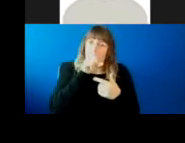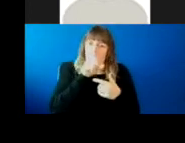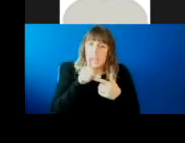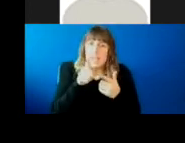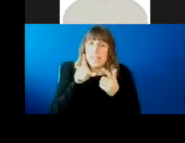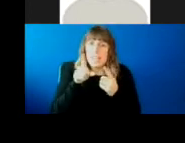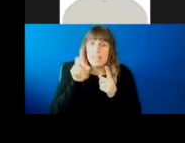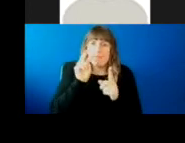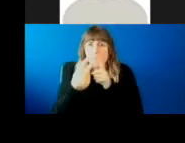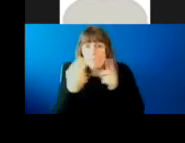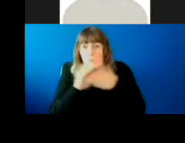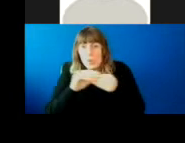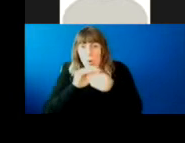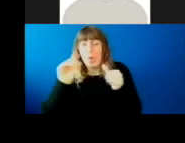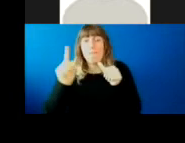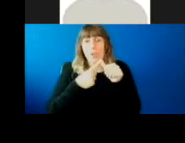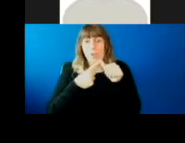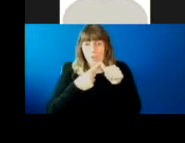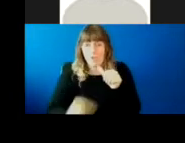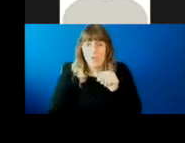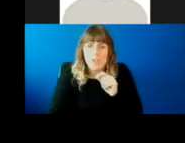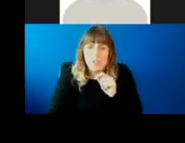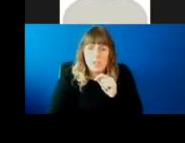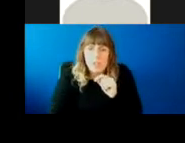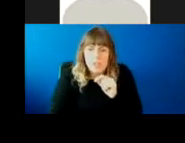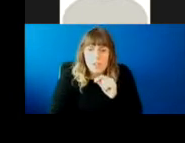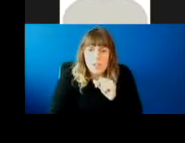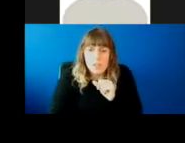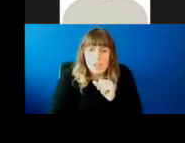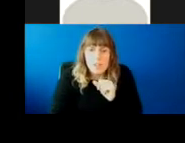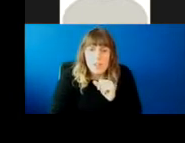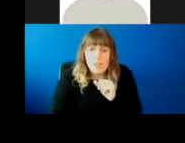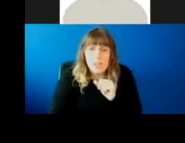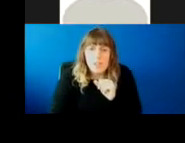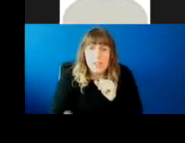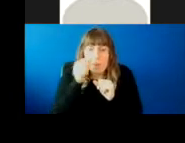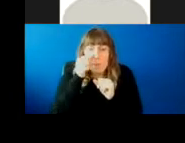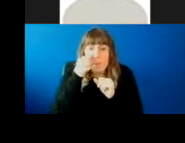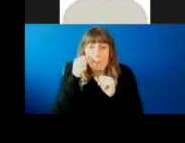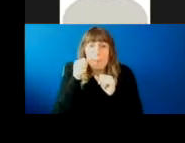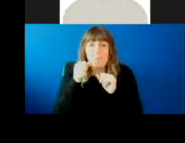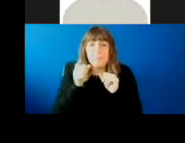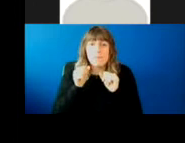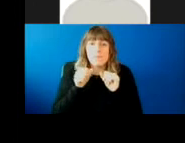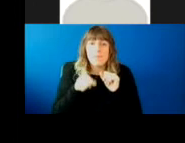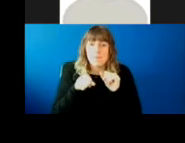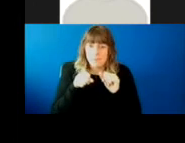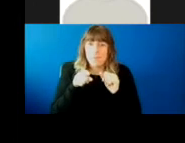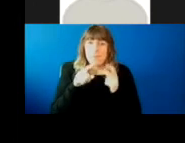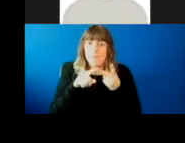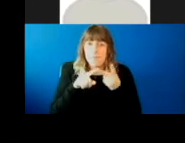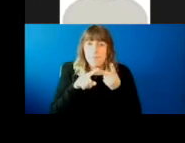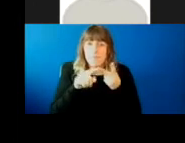from a story first perspective, creating a piece of content, and then letting sort of that content